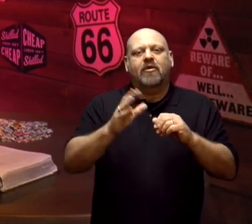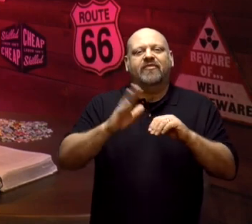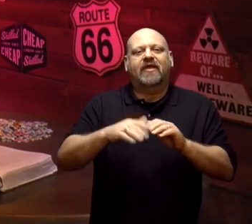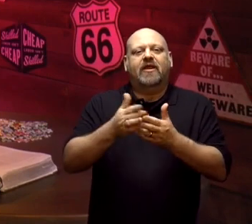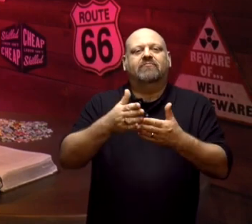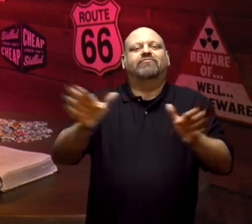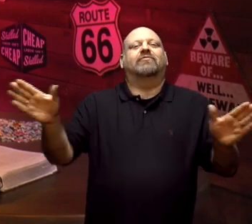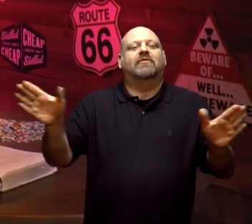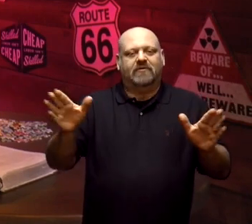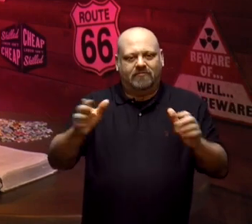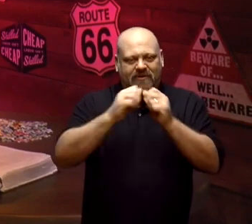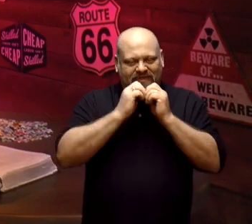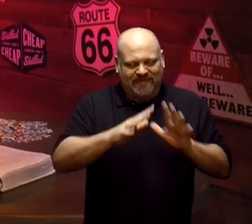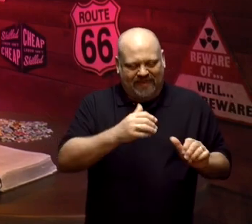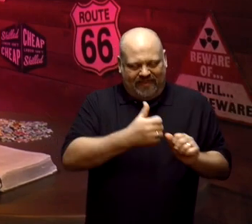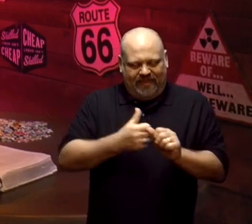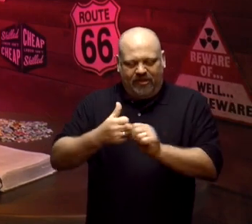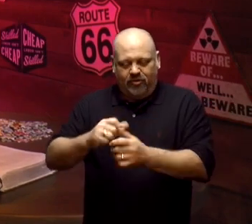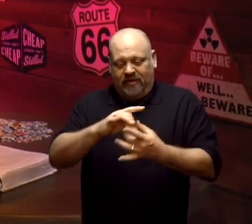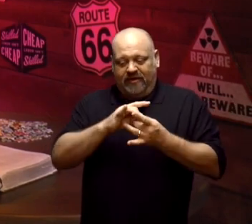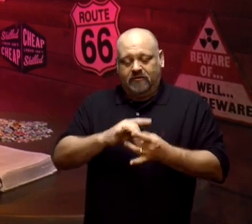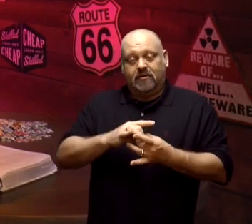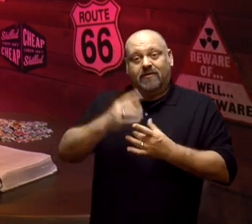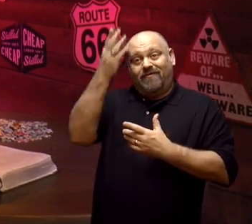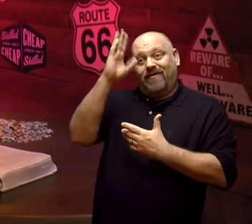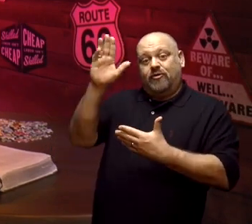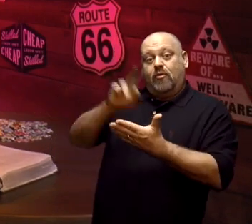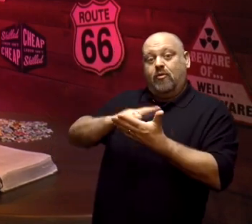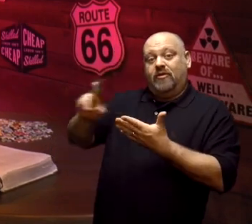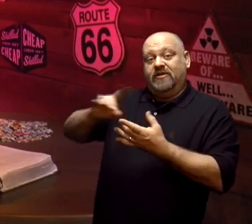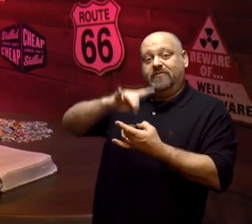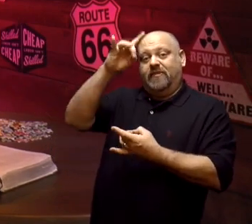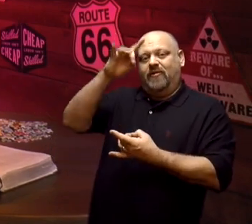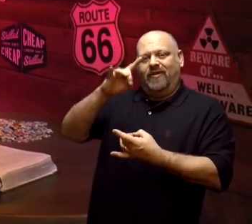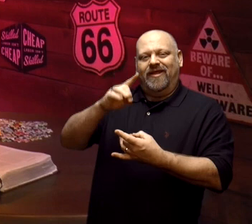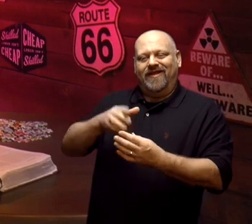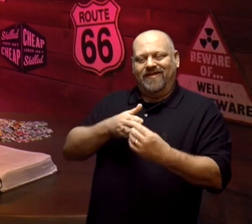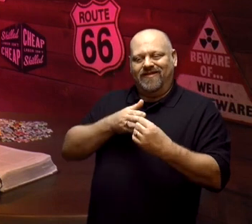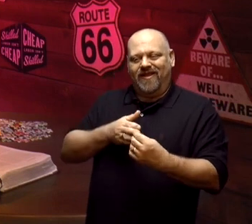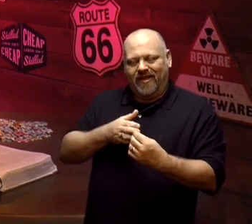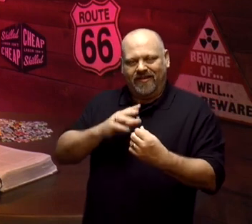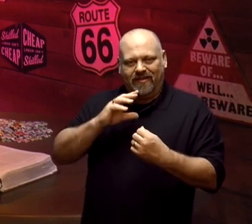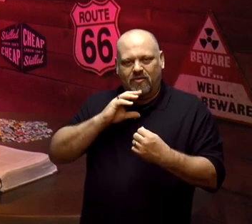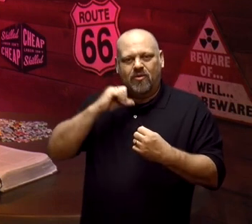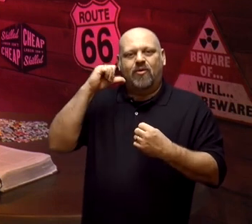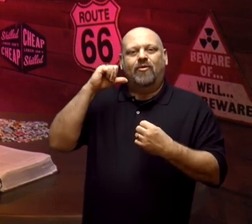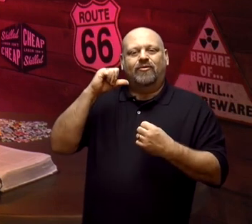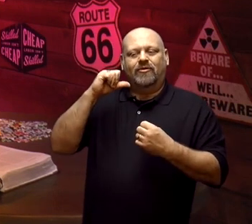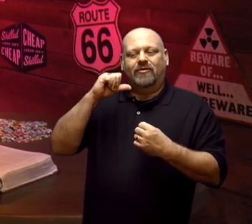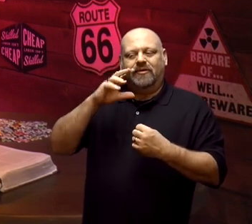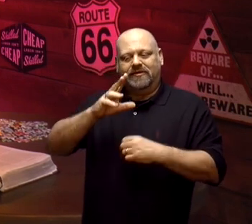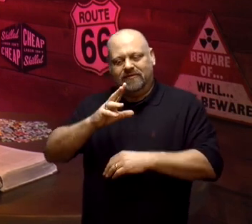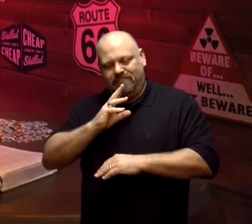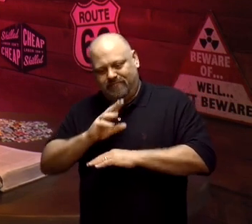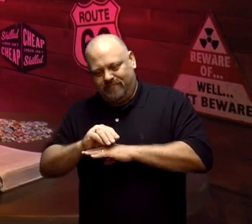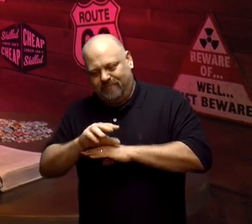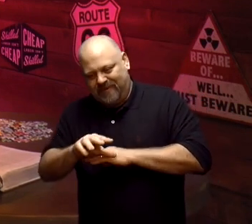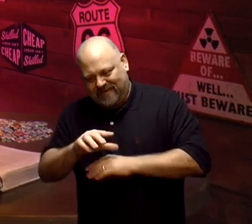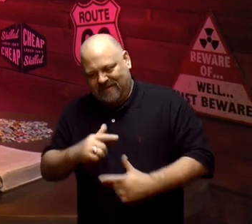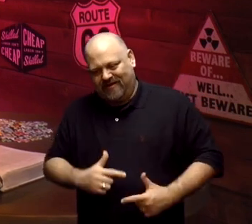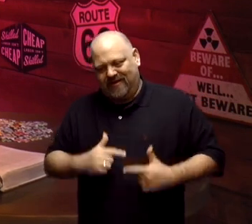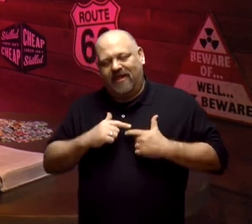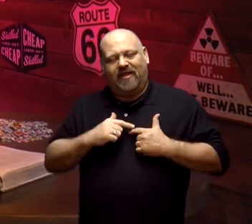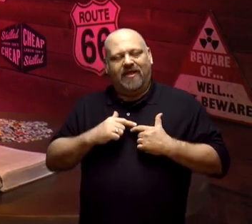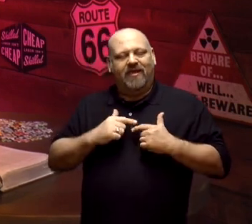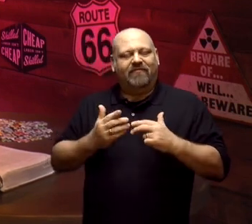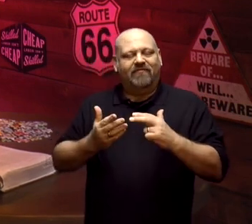In each of these relationships, the Holy Spirit of God guided the elder to speak into the life of the younger through